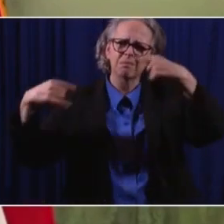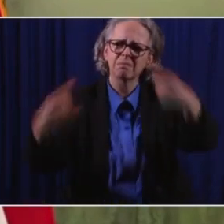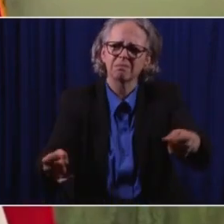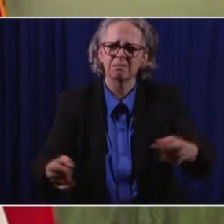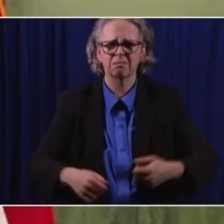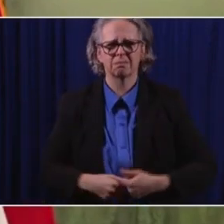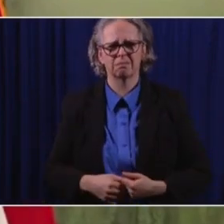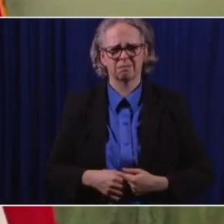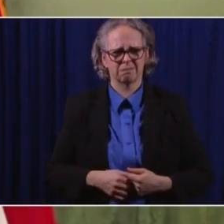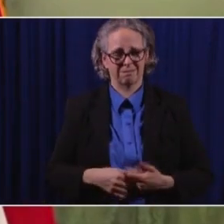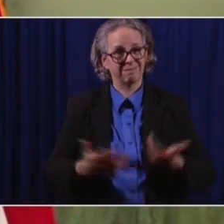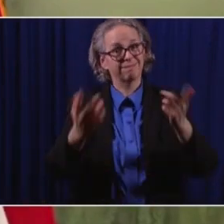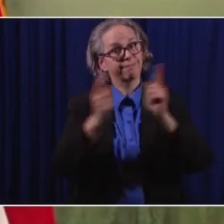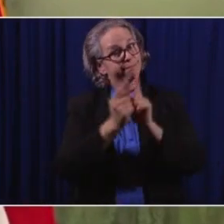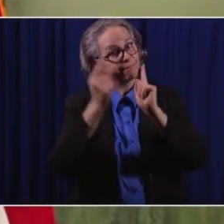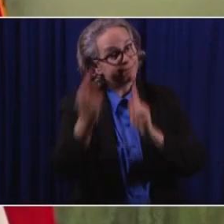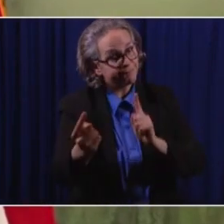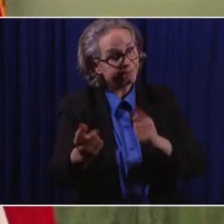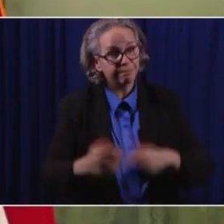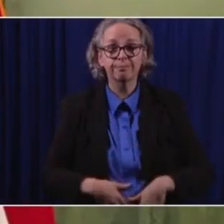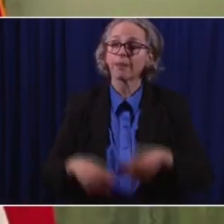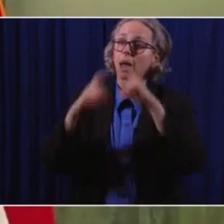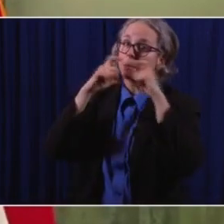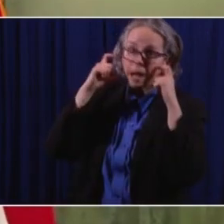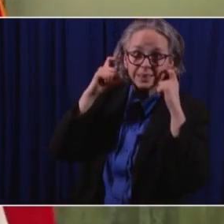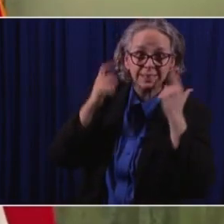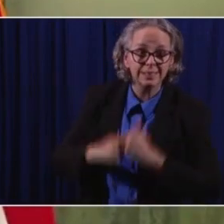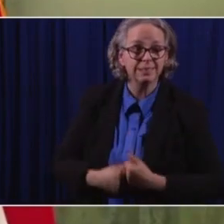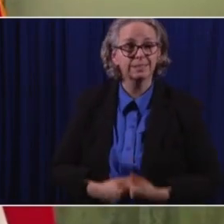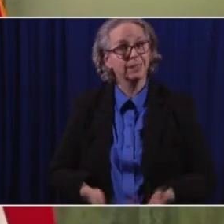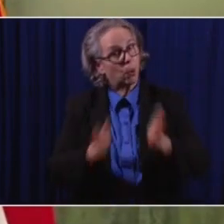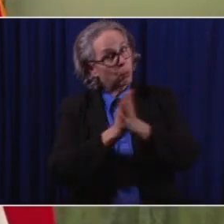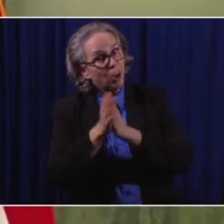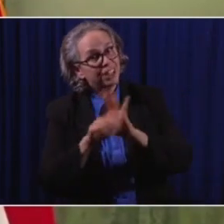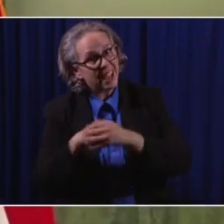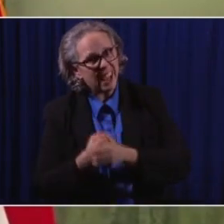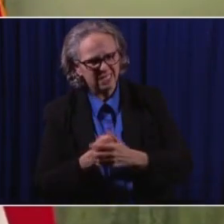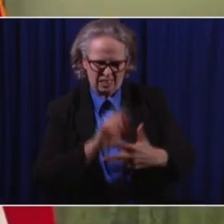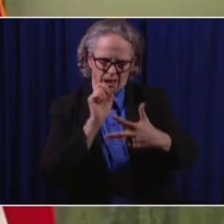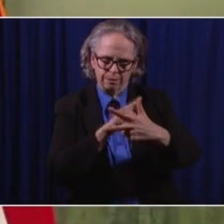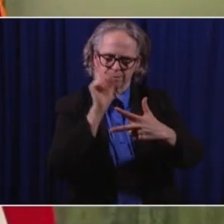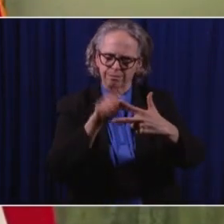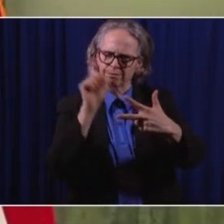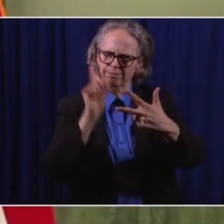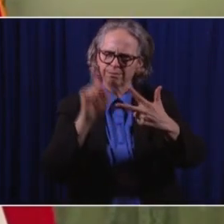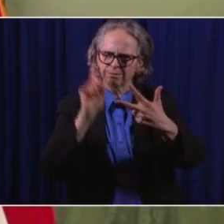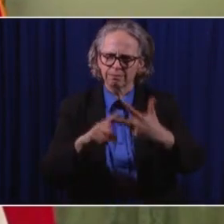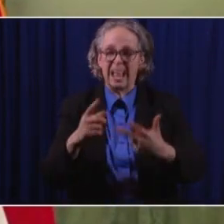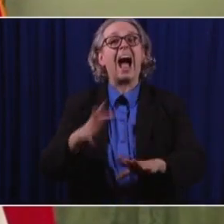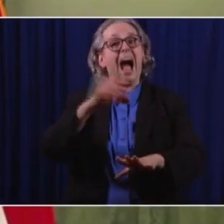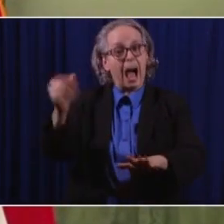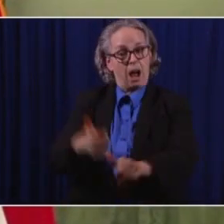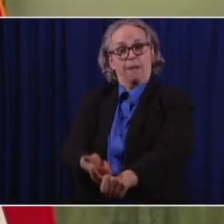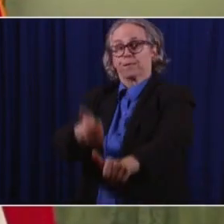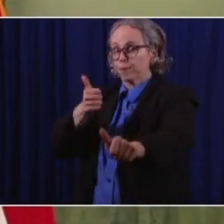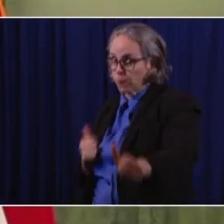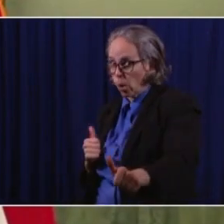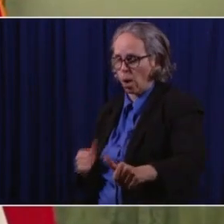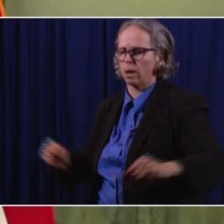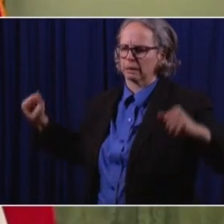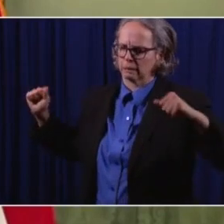Keep a distance, wear the mask, wash your hands, avoid big gatherings. It's the